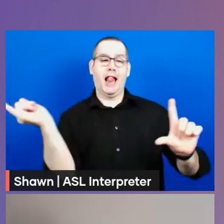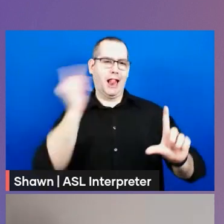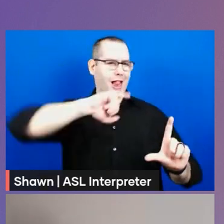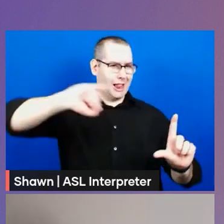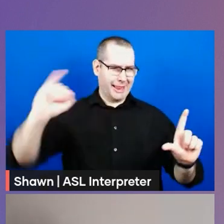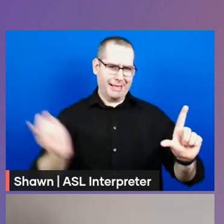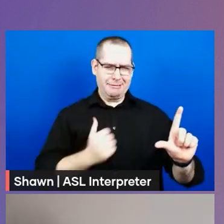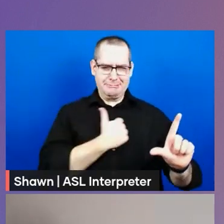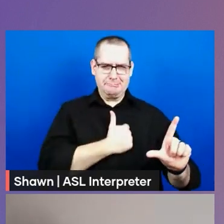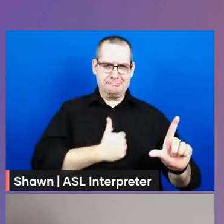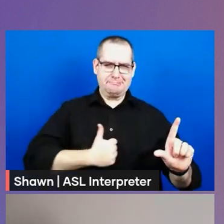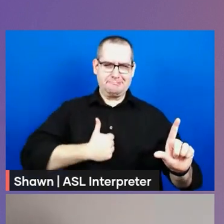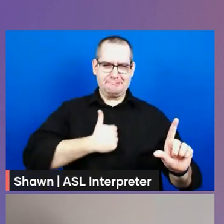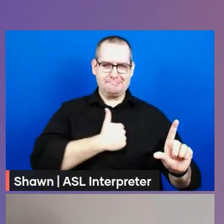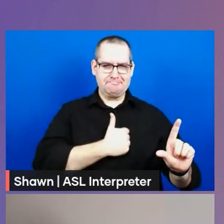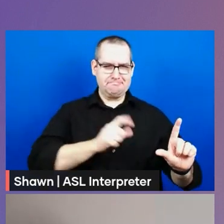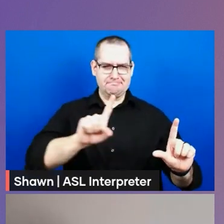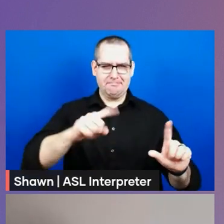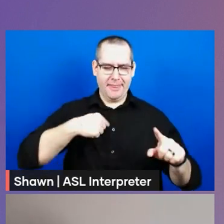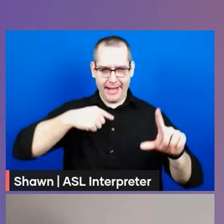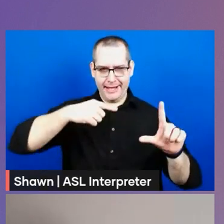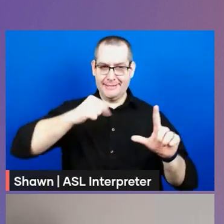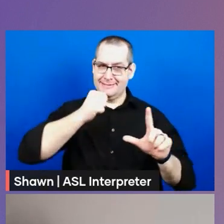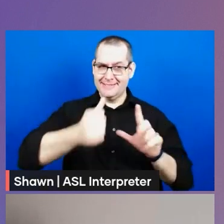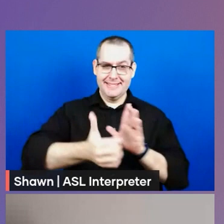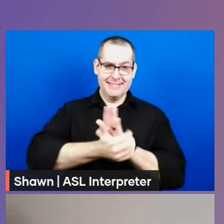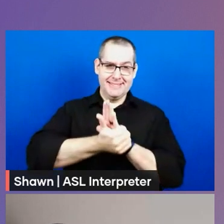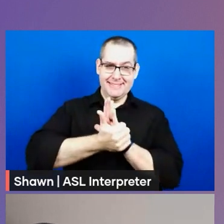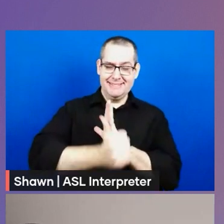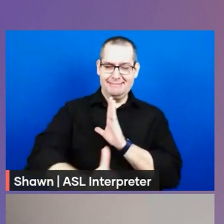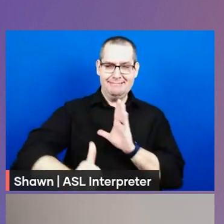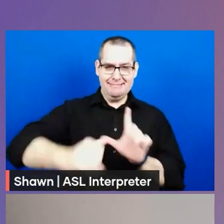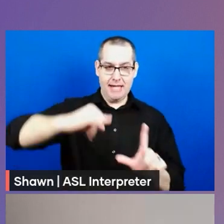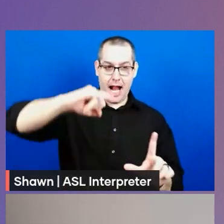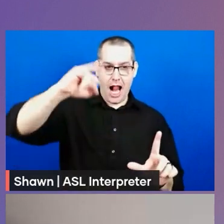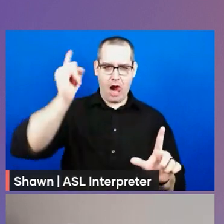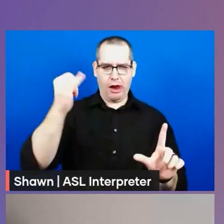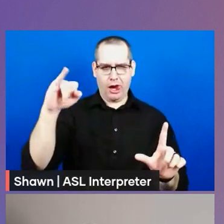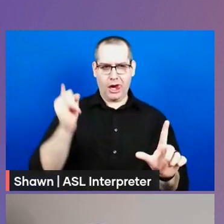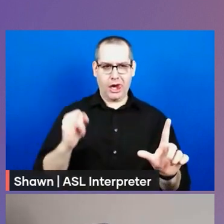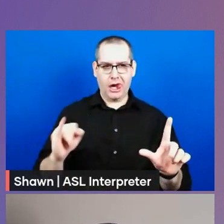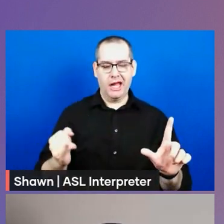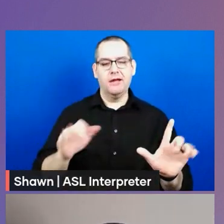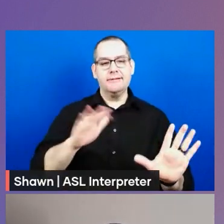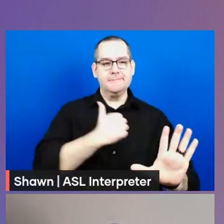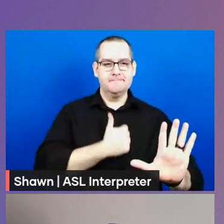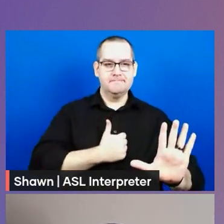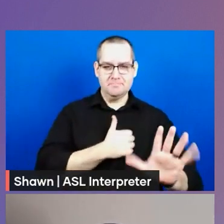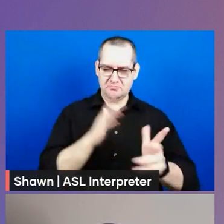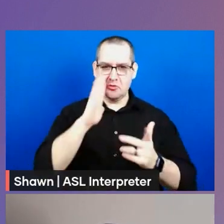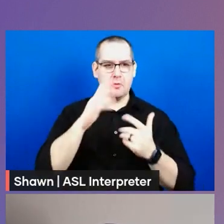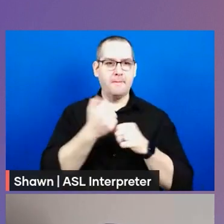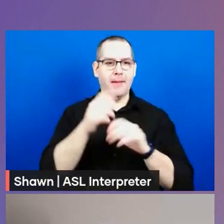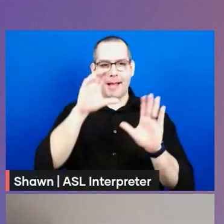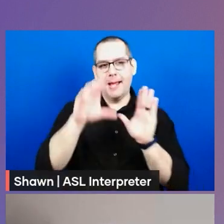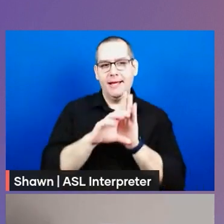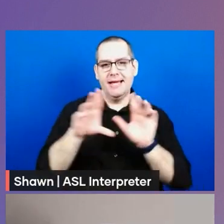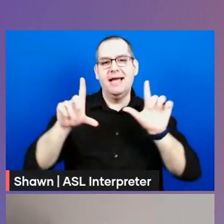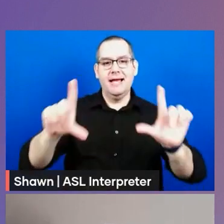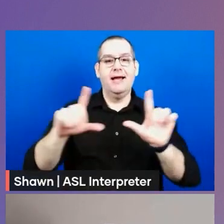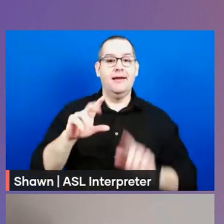elementary drawing here. Drawing is not my best skill set, but what we're going to be creating, we're just going to be creating a